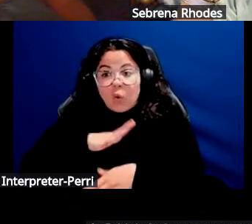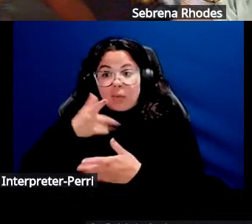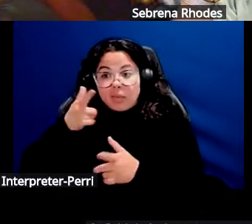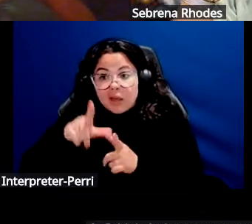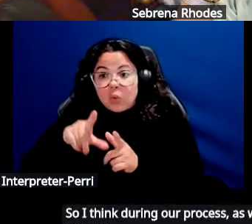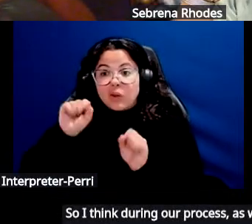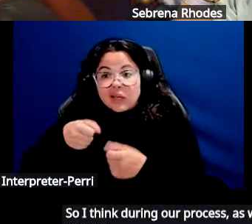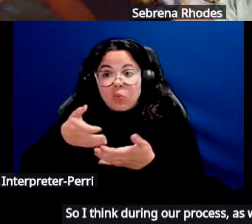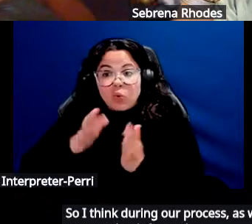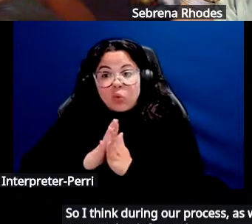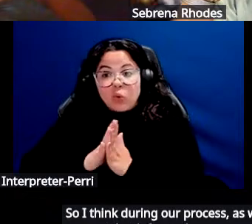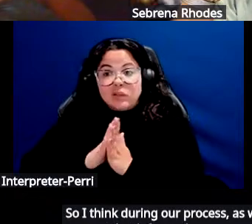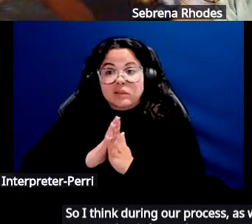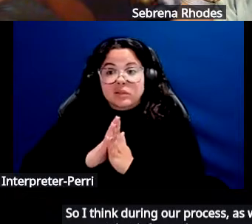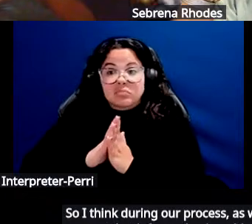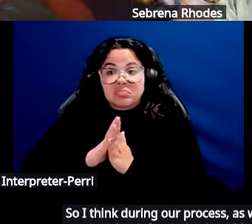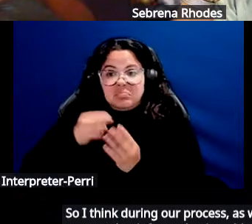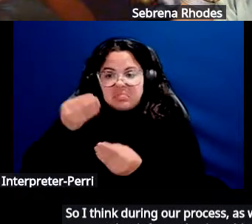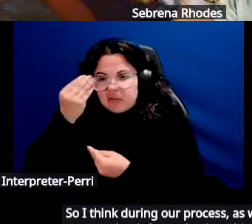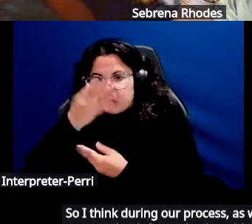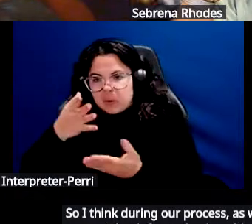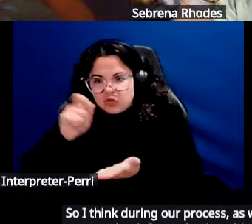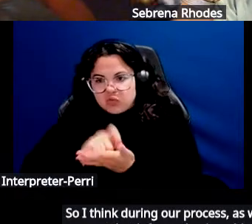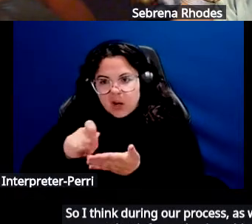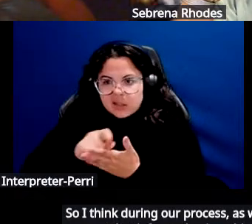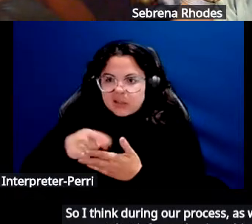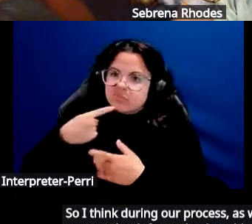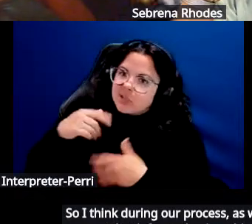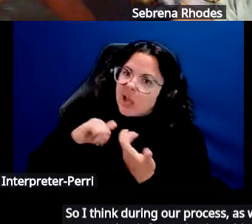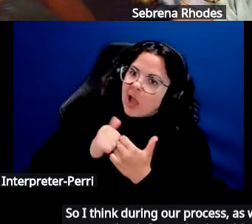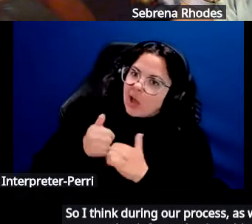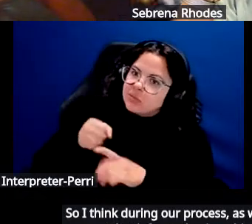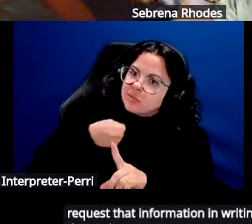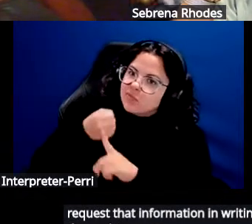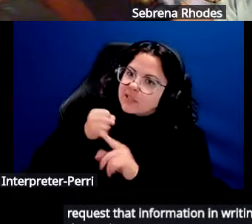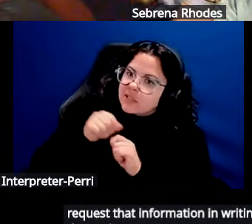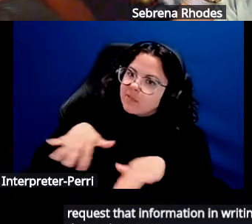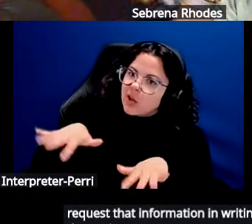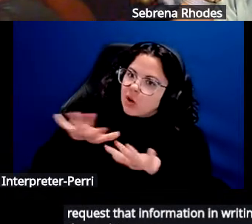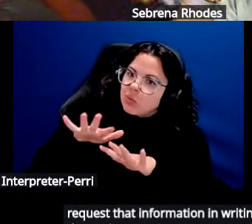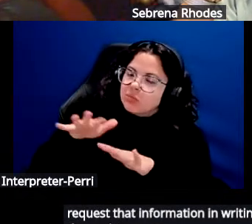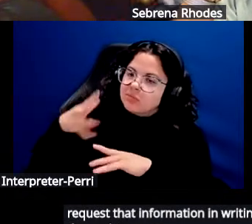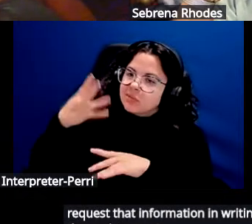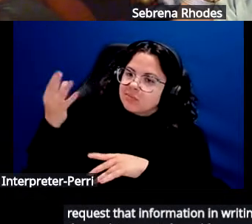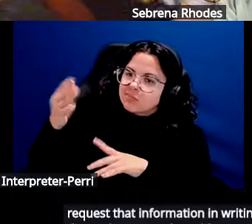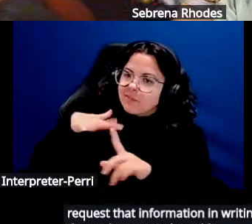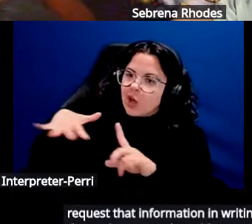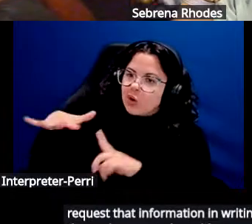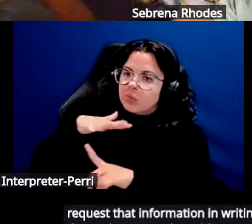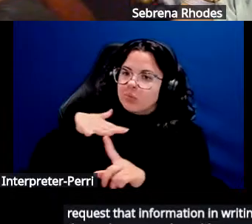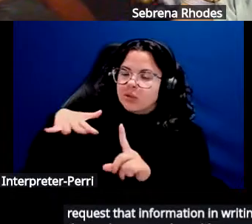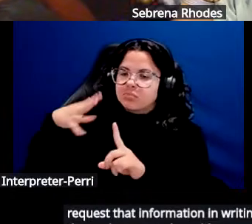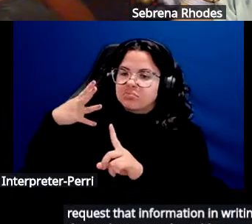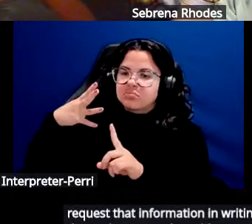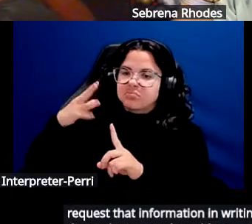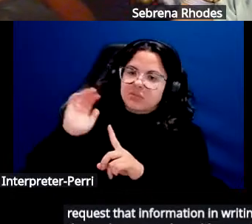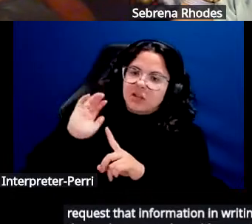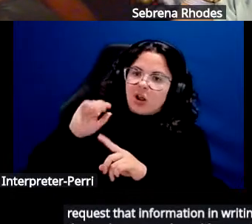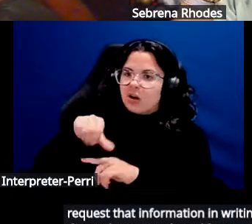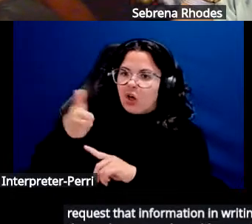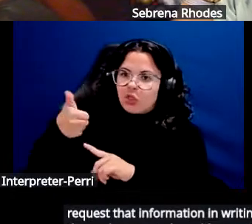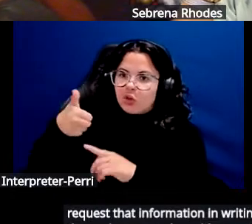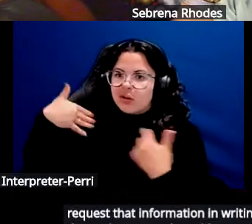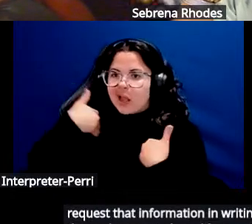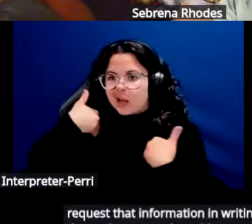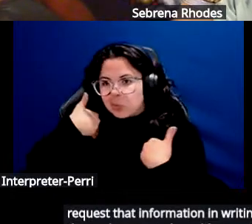that information in writing for them to respond. How does this affect the environment alongside our other animals and critters